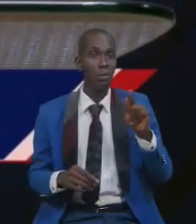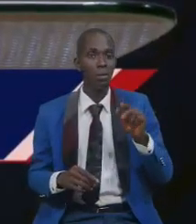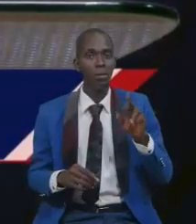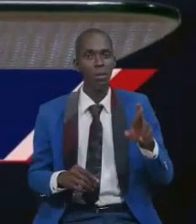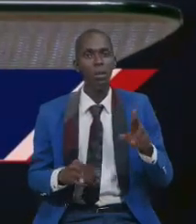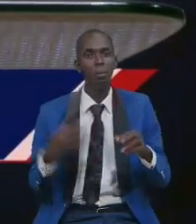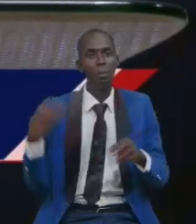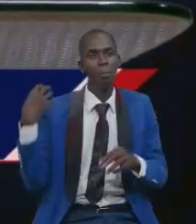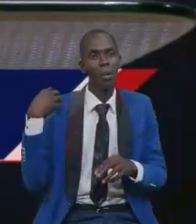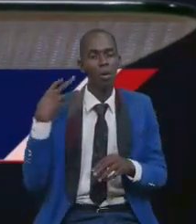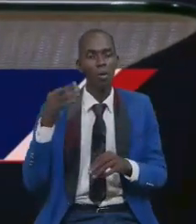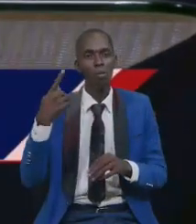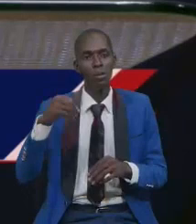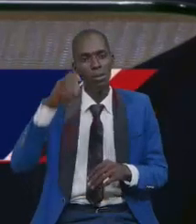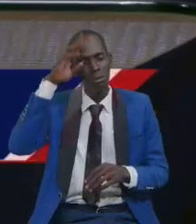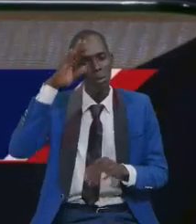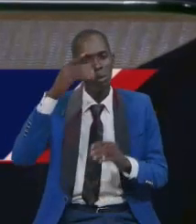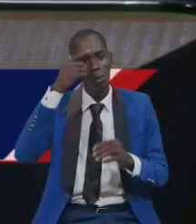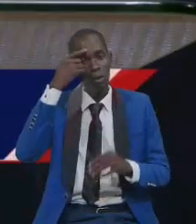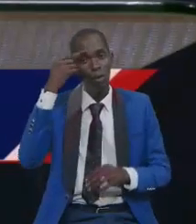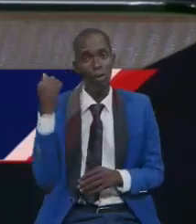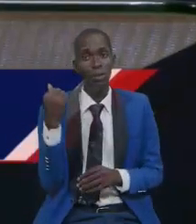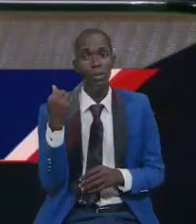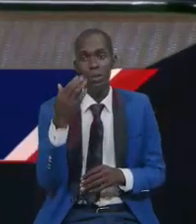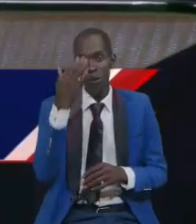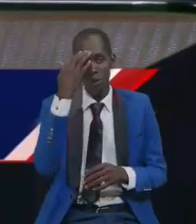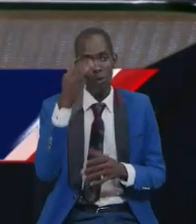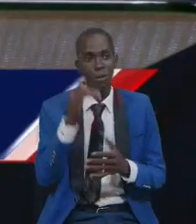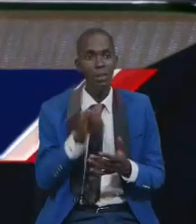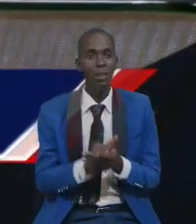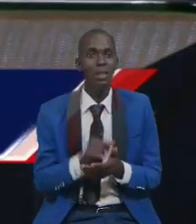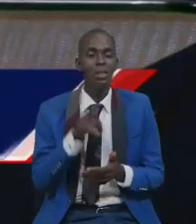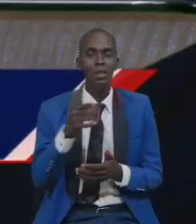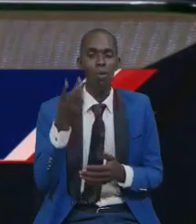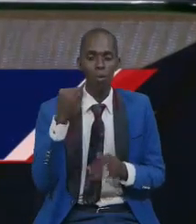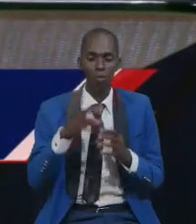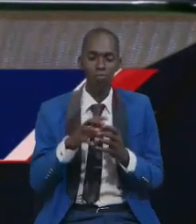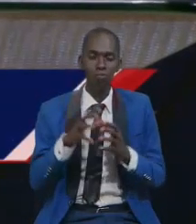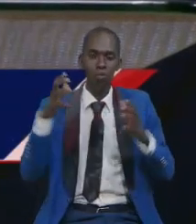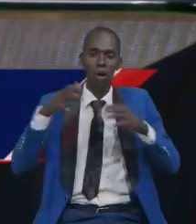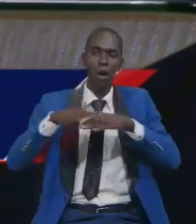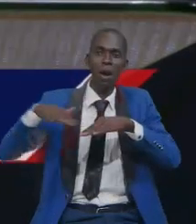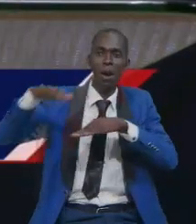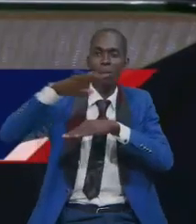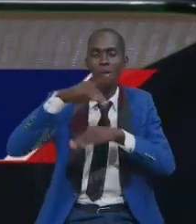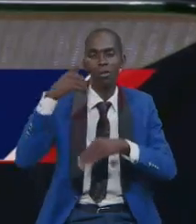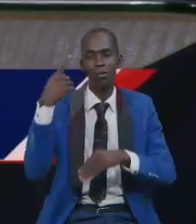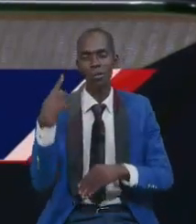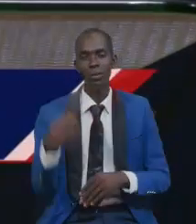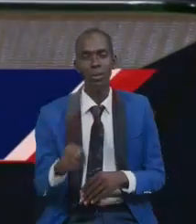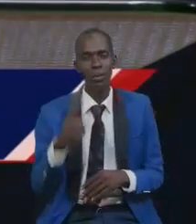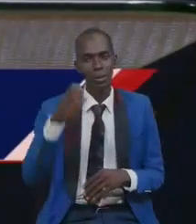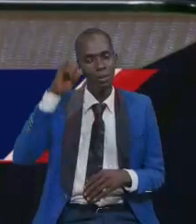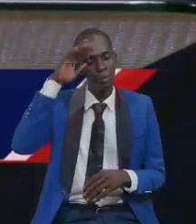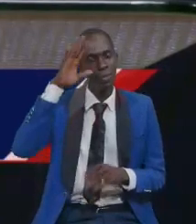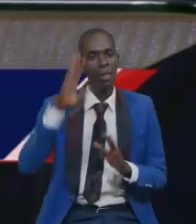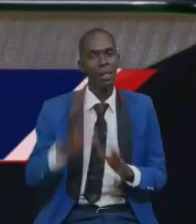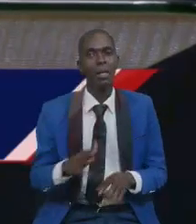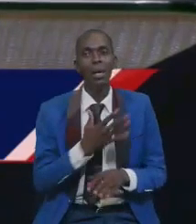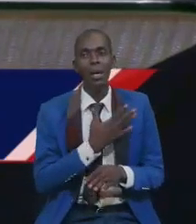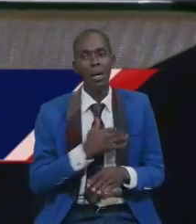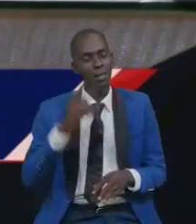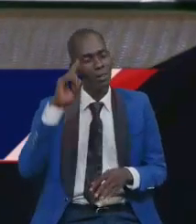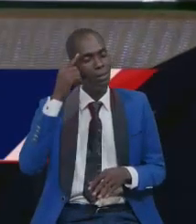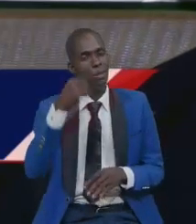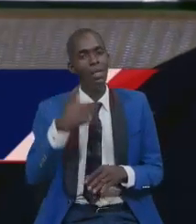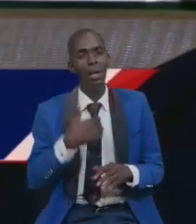magicians, and that is the head, he was much above them. And he referred to, you have a mastery of what